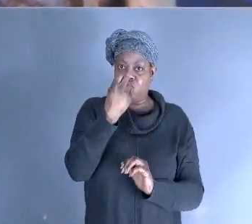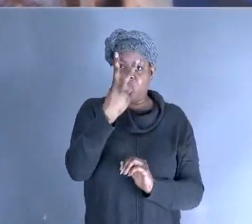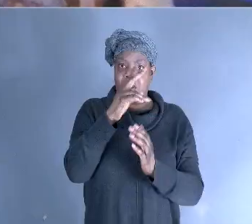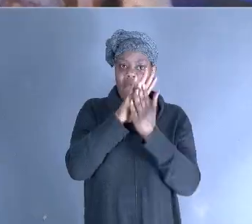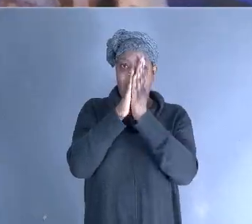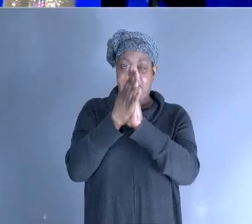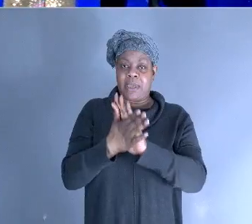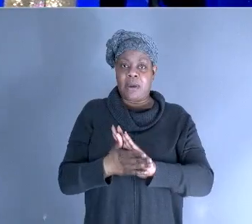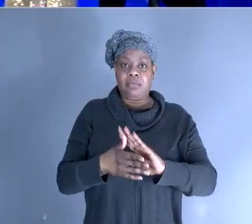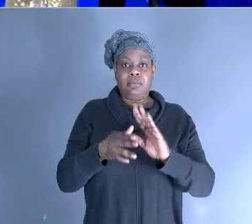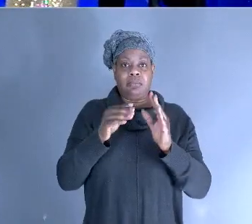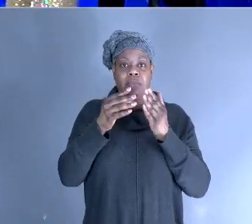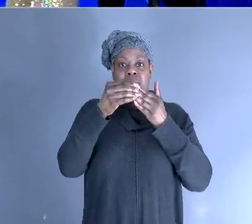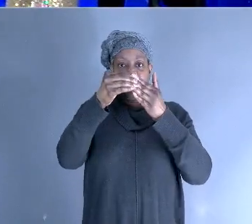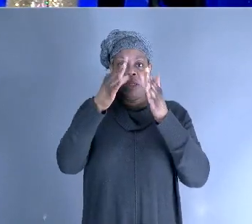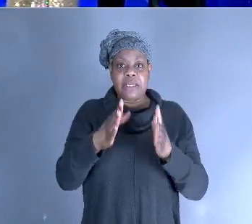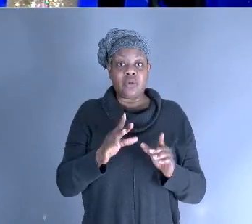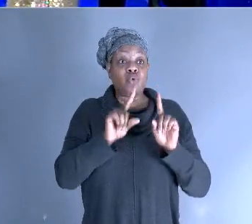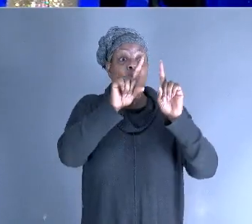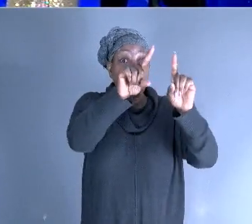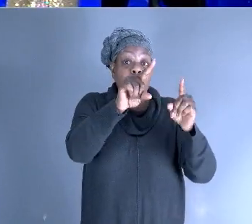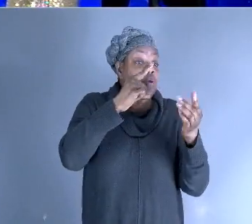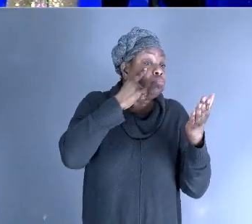assignment.